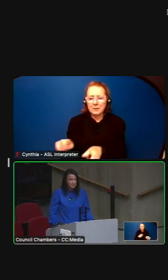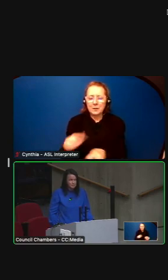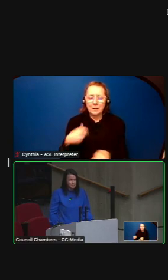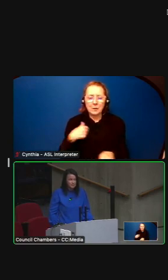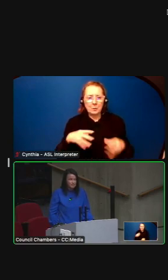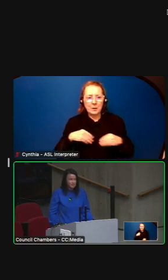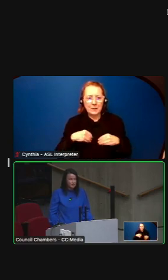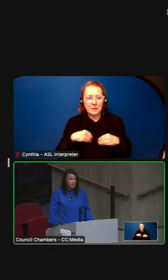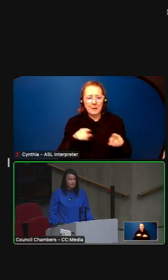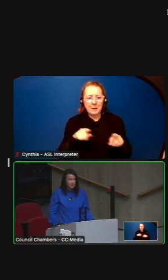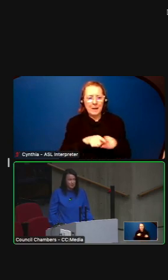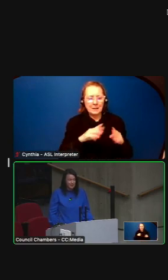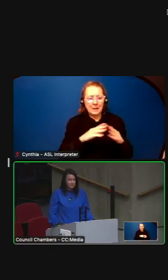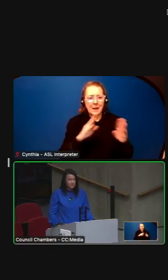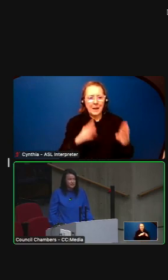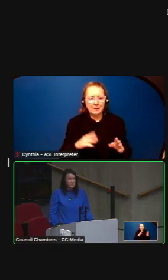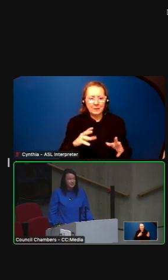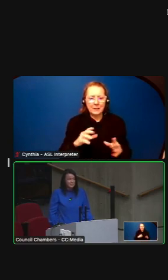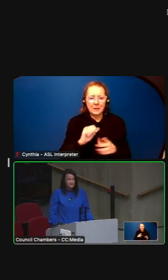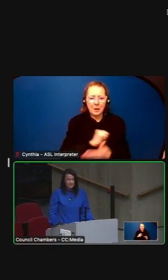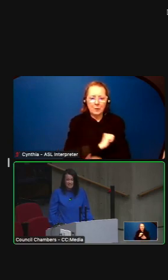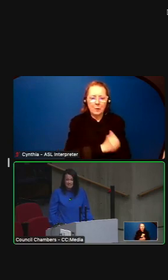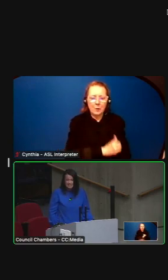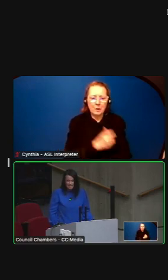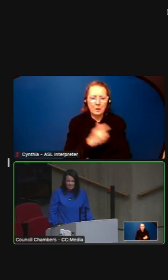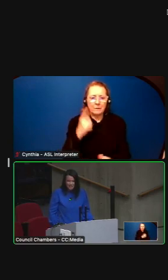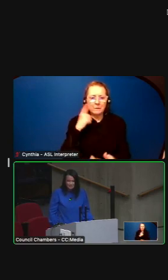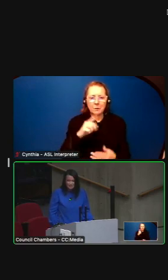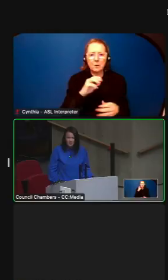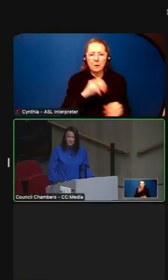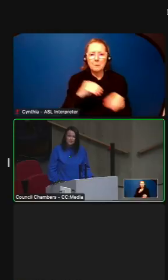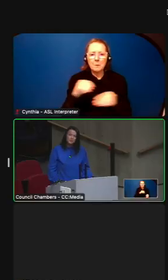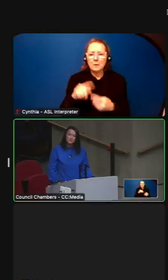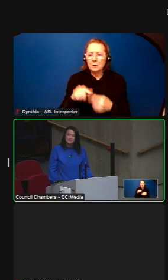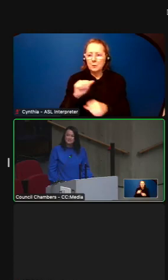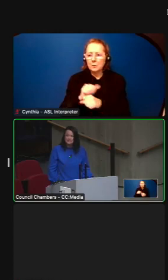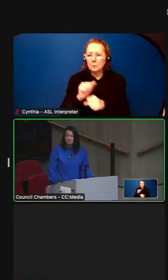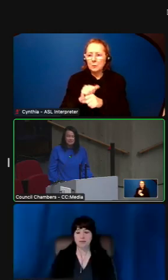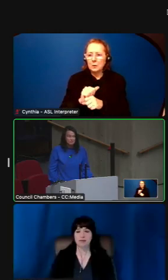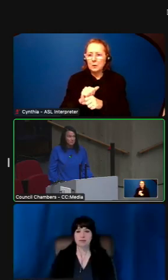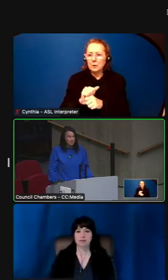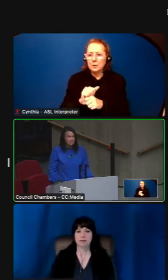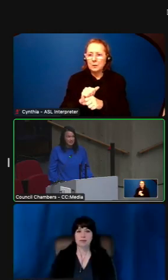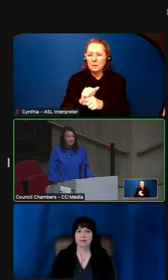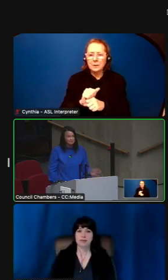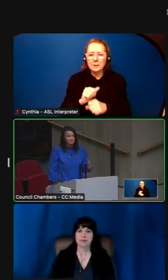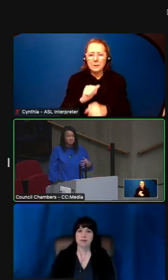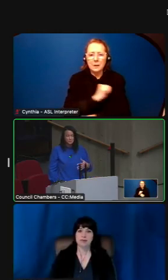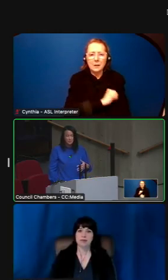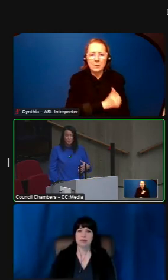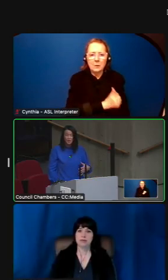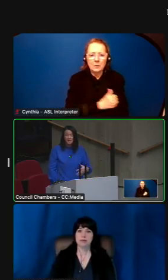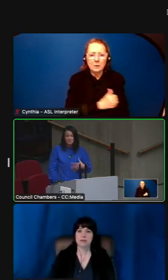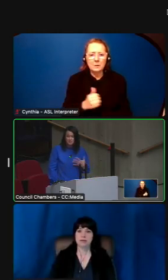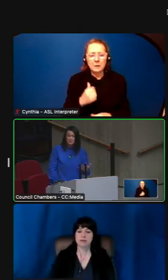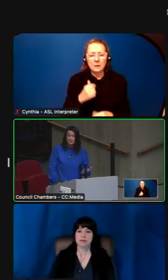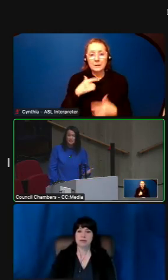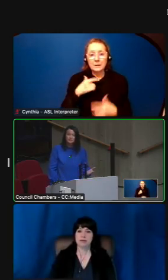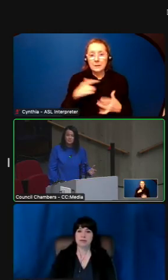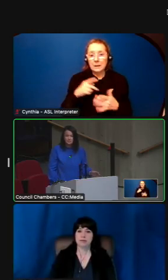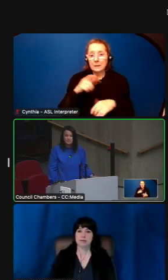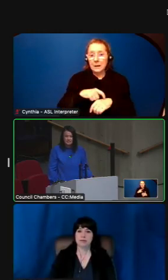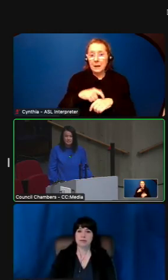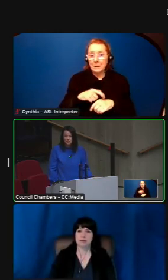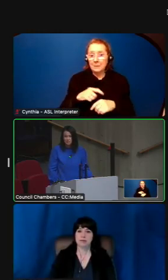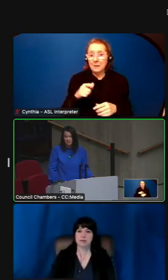for the moving to work program. It's a very exciting time for us, so you'll be seeing many more. We'll actually be bringing